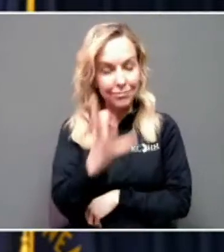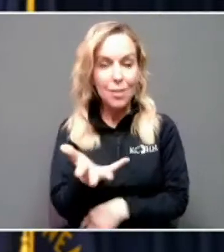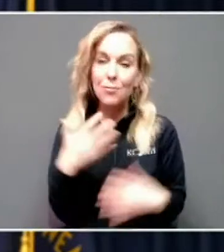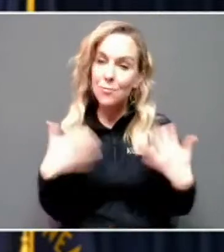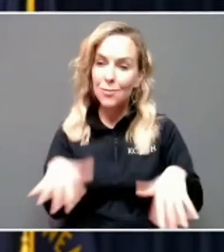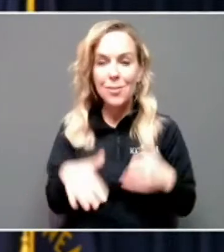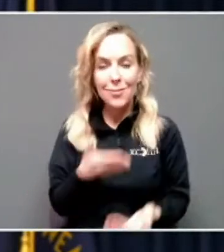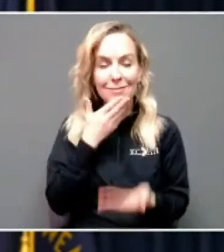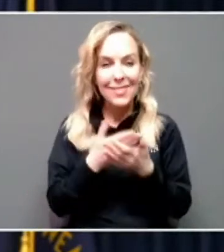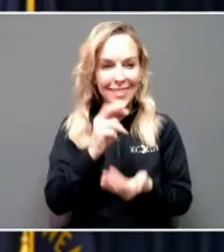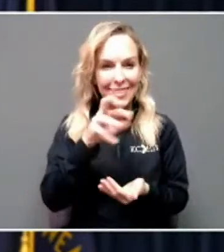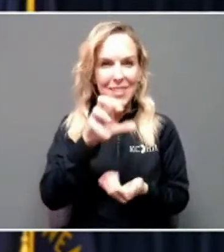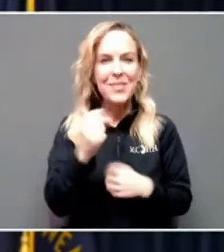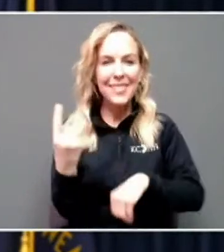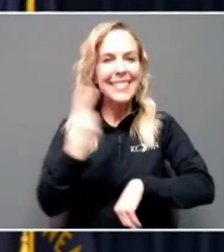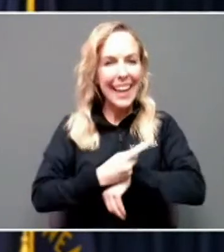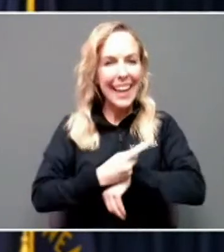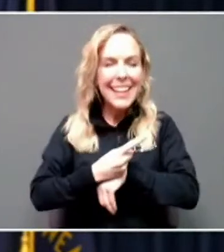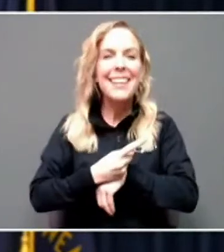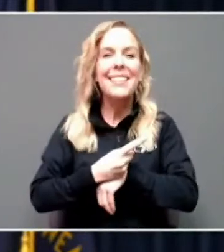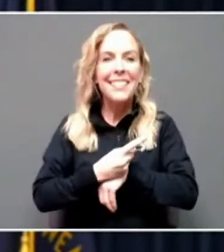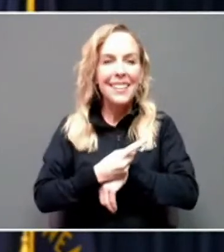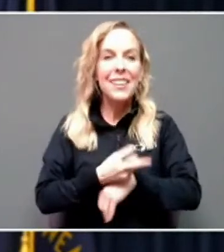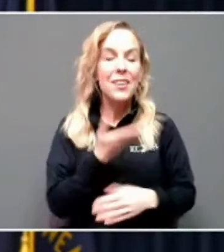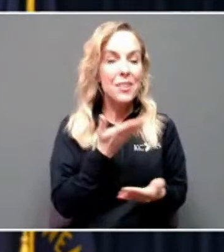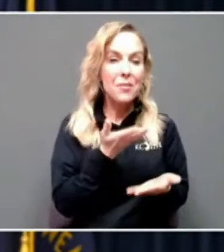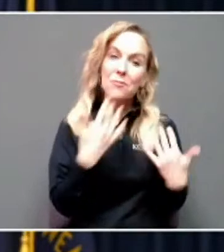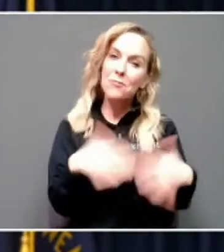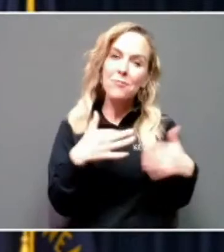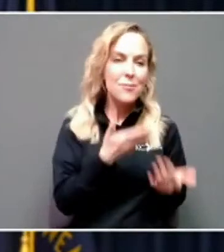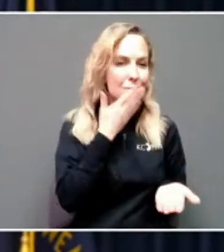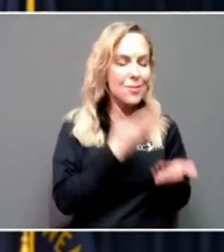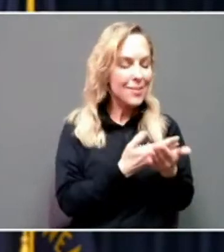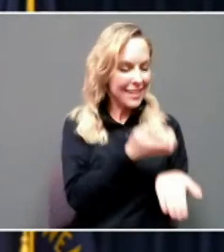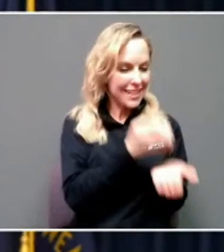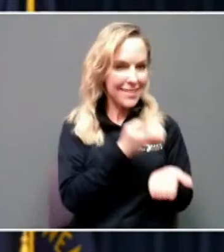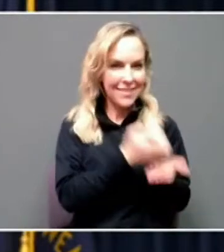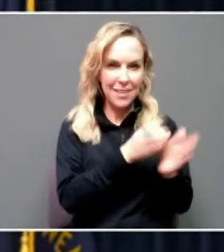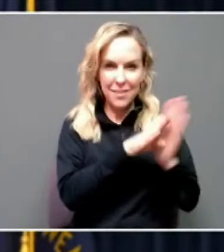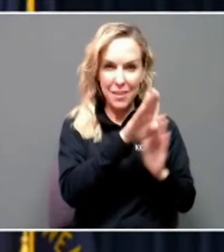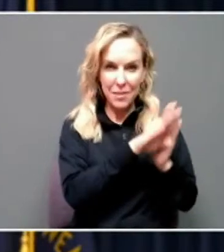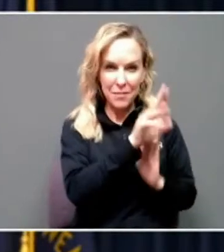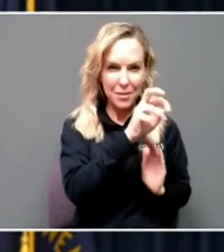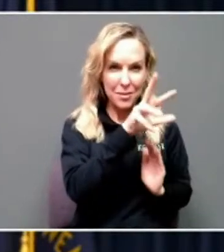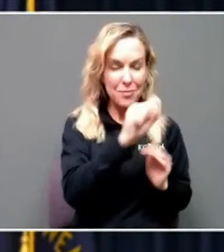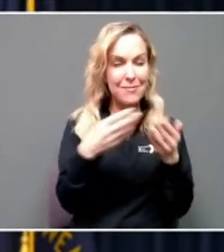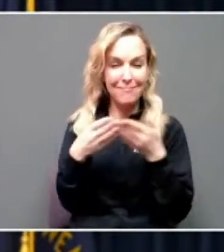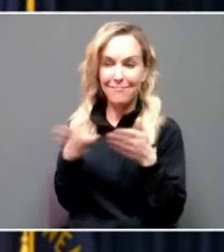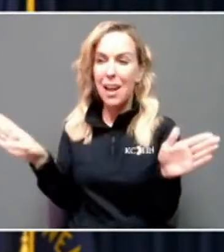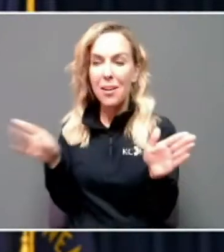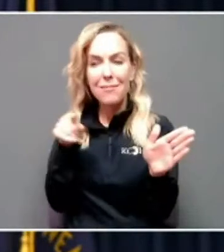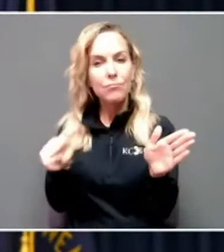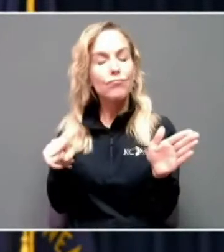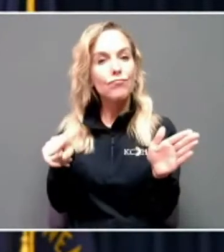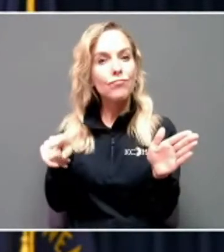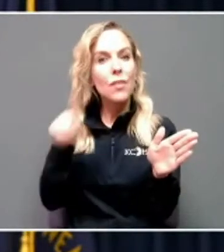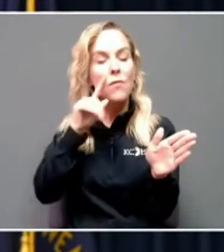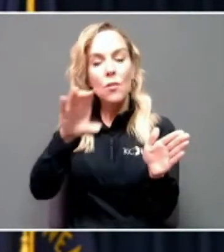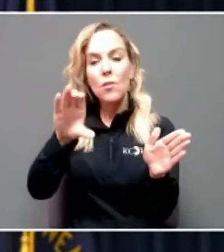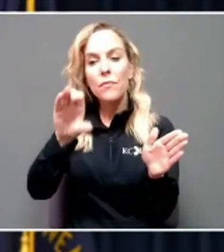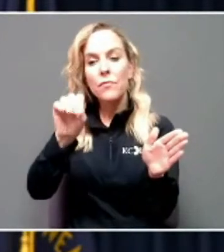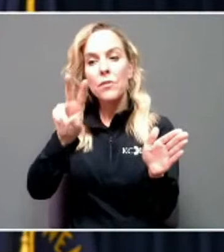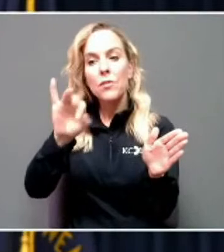today. Good economic development news. Generally good news on the COVID front, though cases are